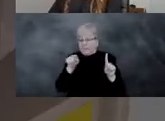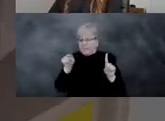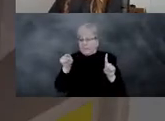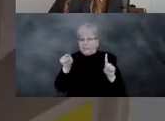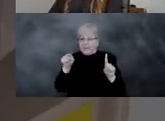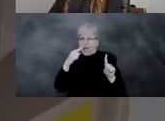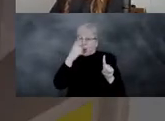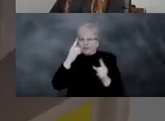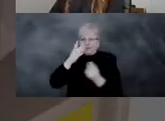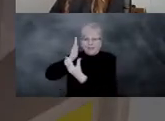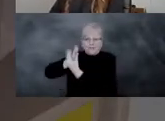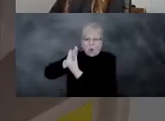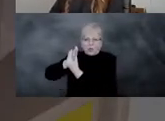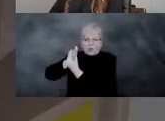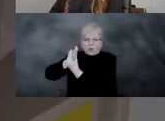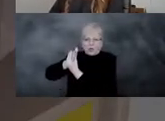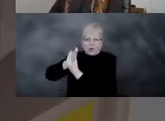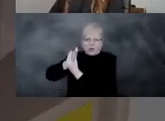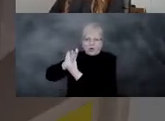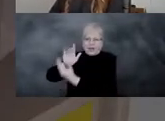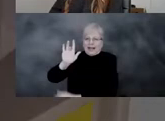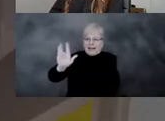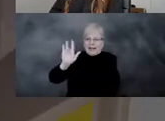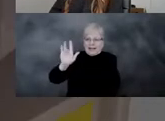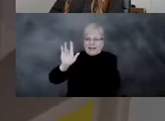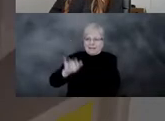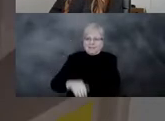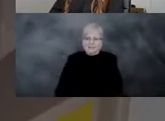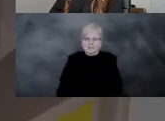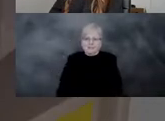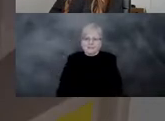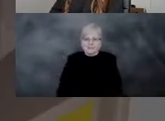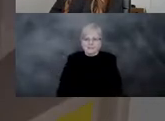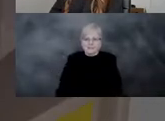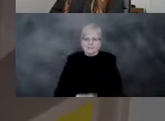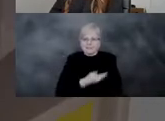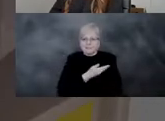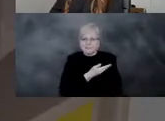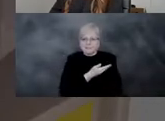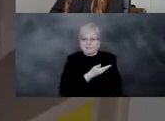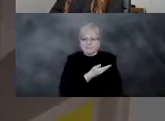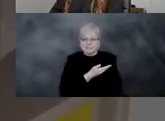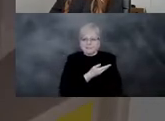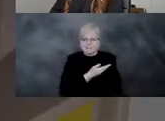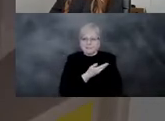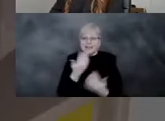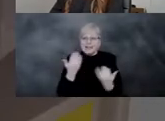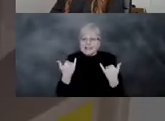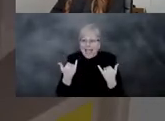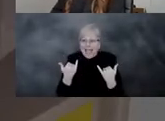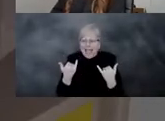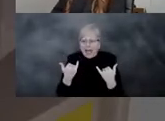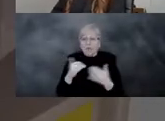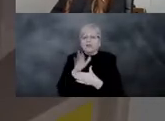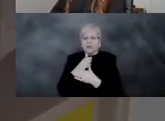folder. Clicking that is going to allow you to click share contact information. And through